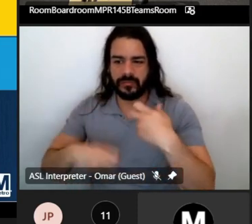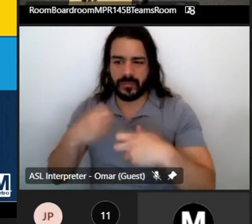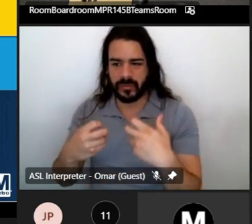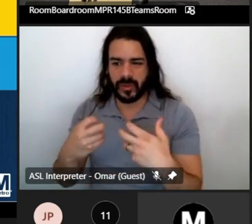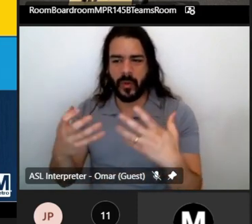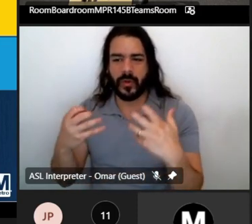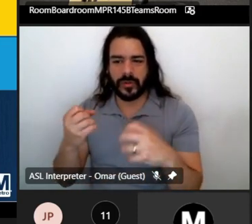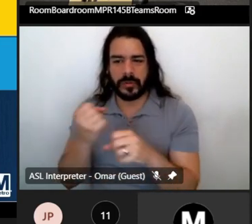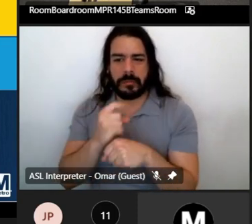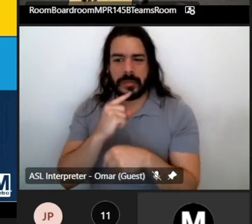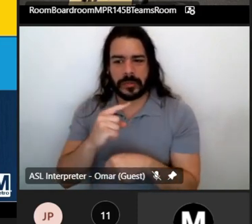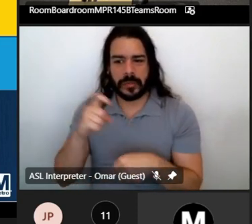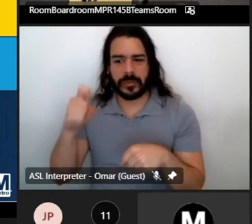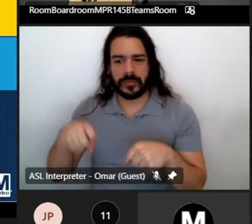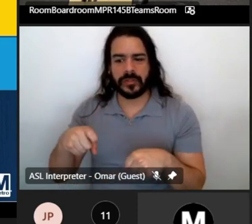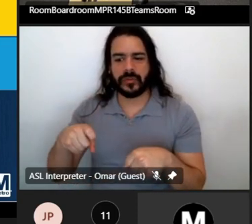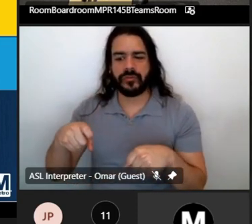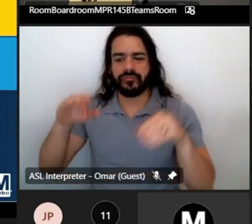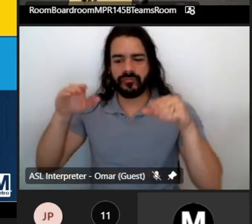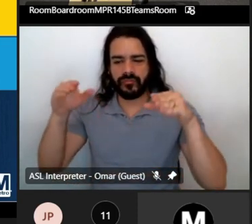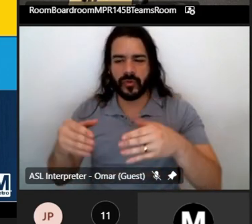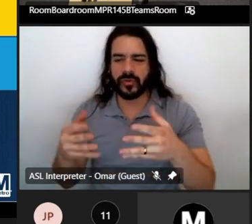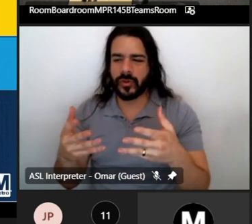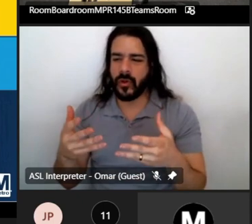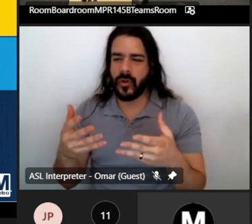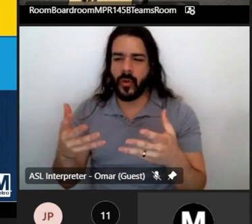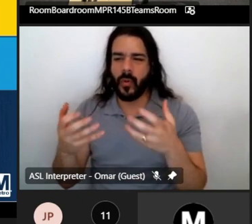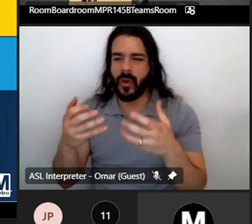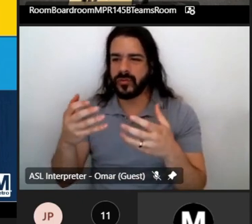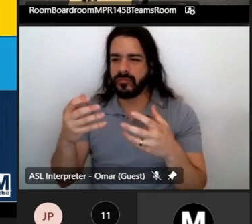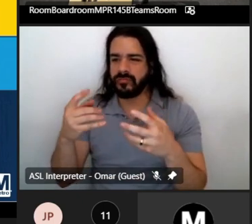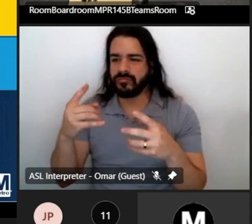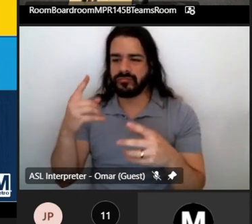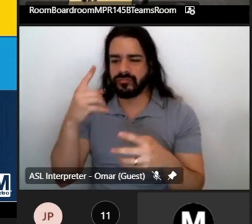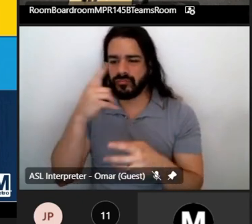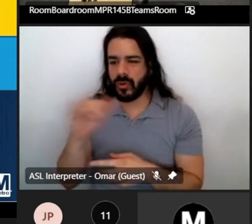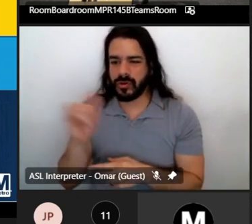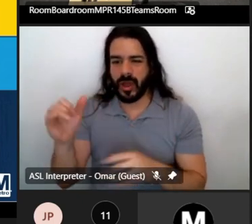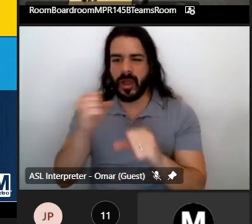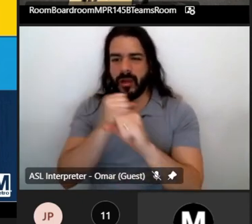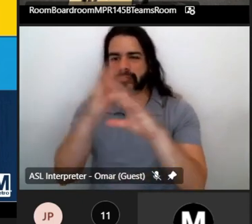what our region wants Metro to be for our future.